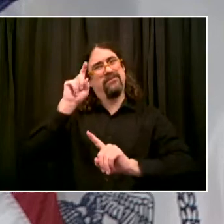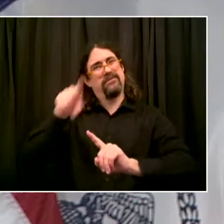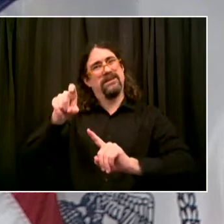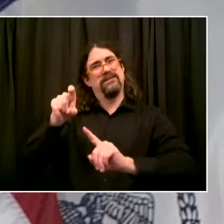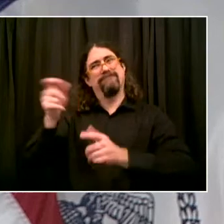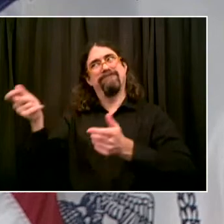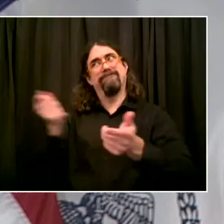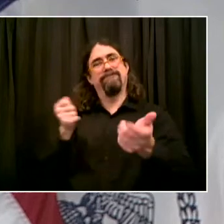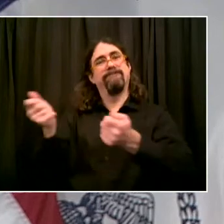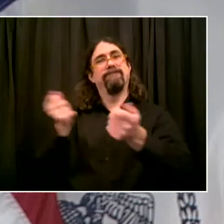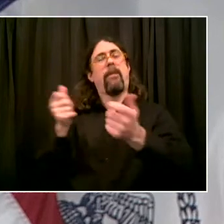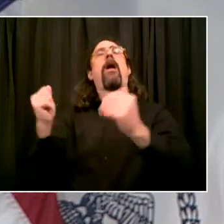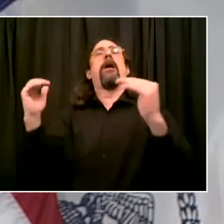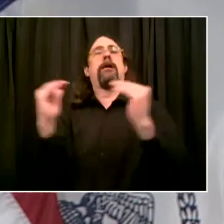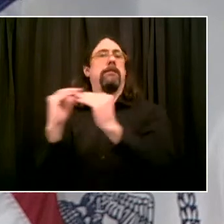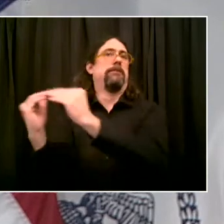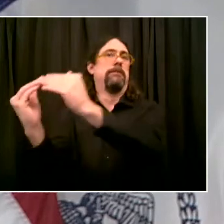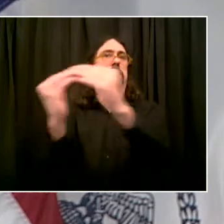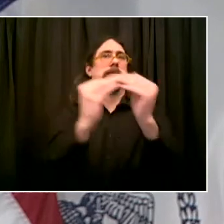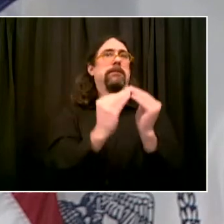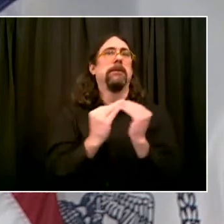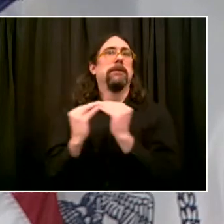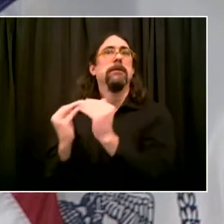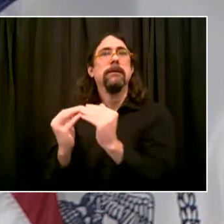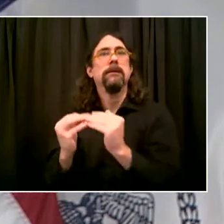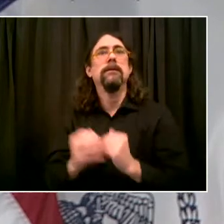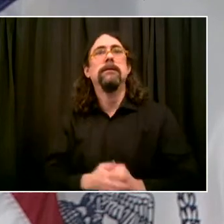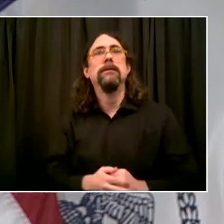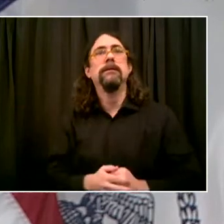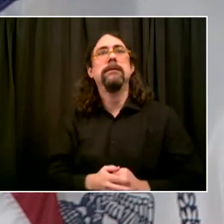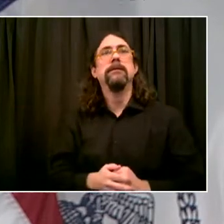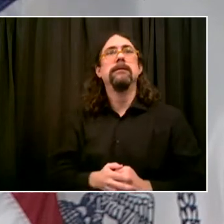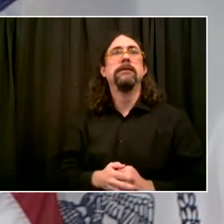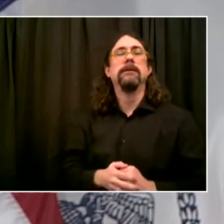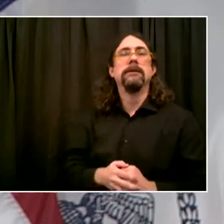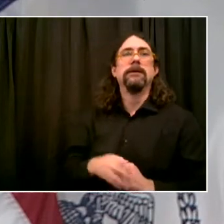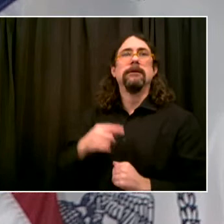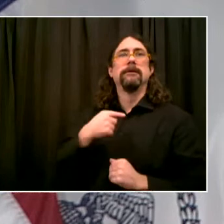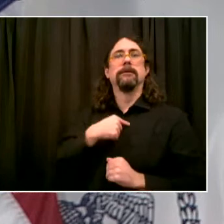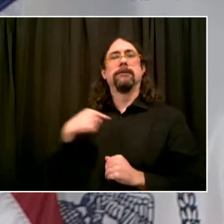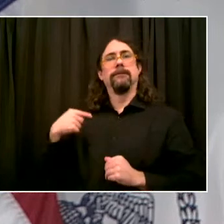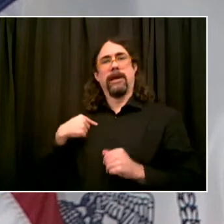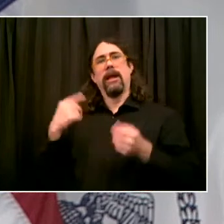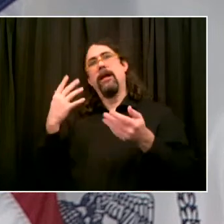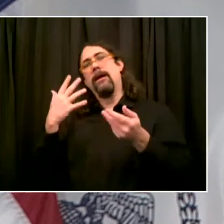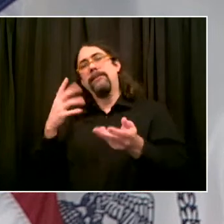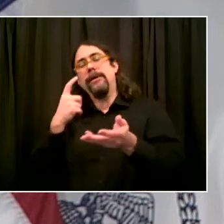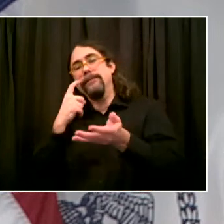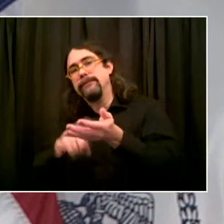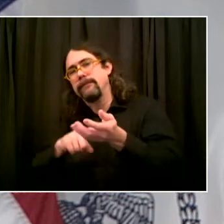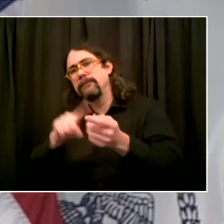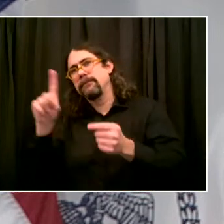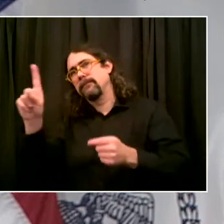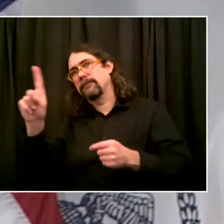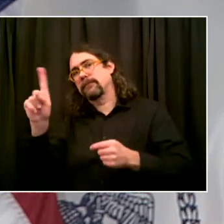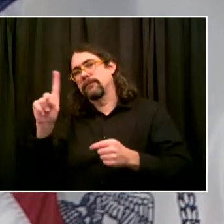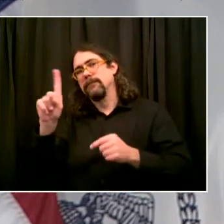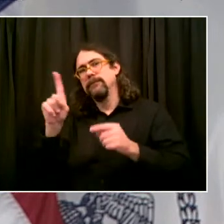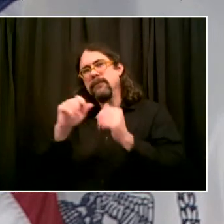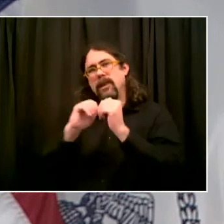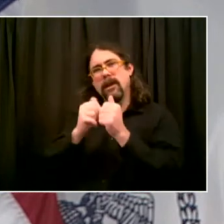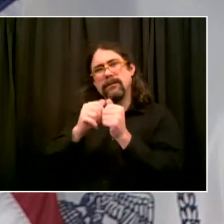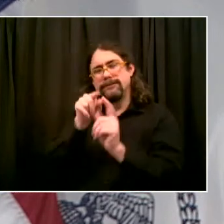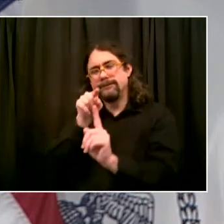historically in a certain group of neighborhoods, immigrant communities, communities of people of color that bore the brunt of this crisis. So when